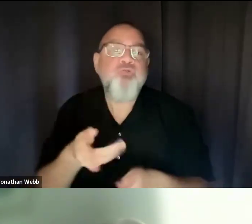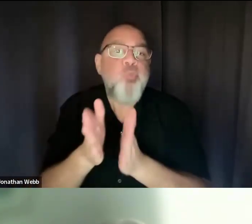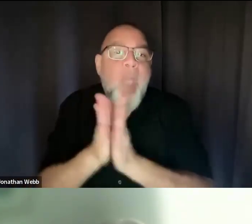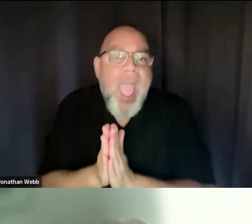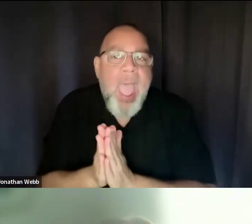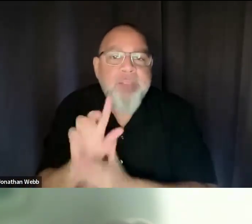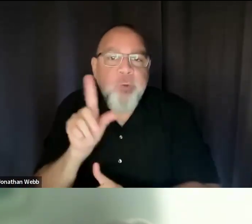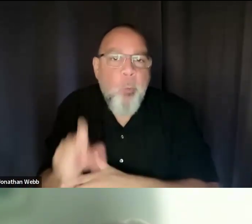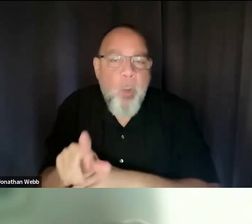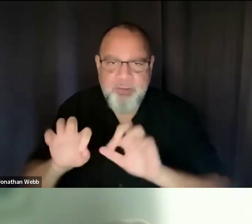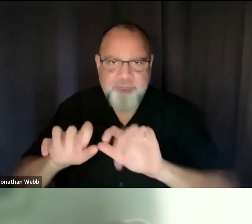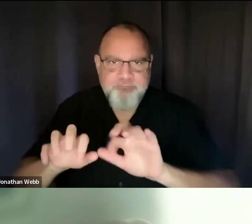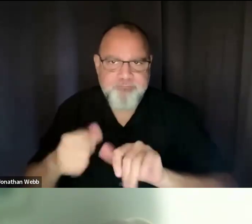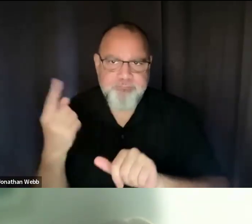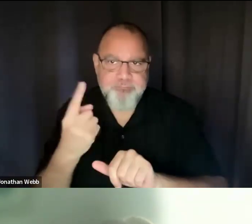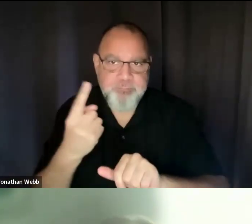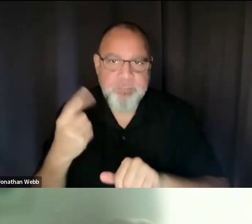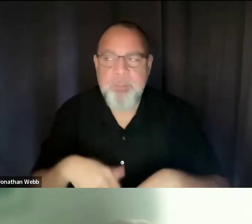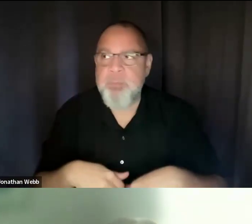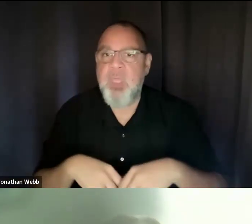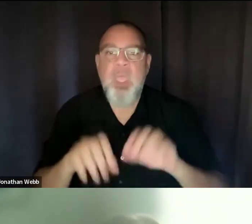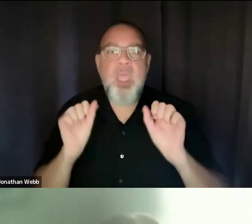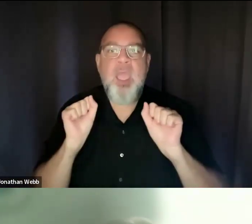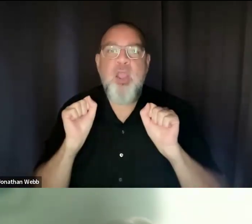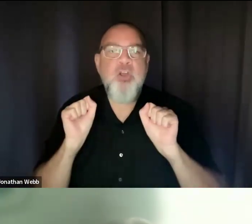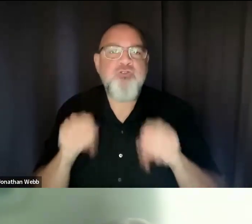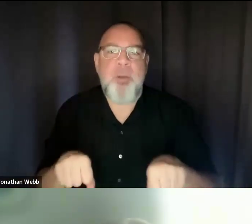you know, let's go through something super vanilla.